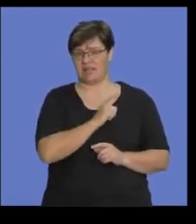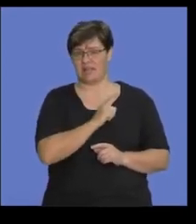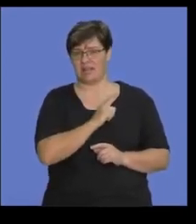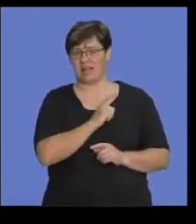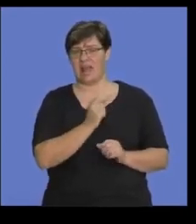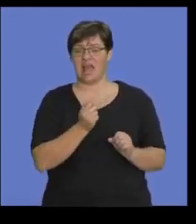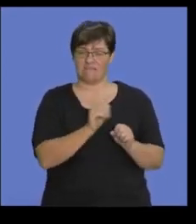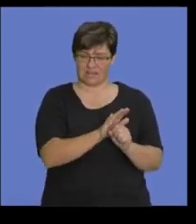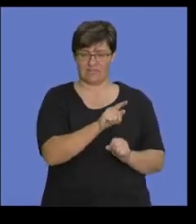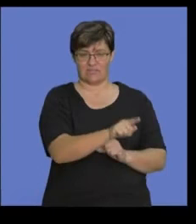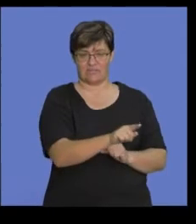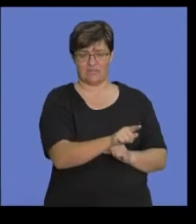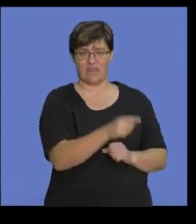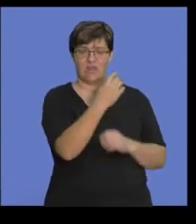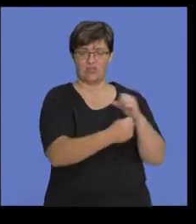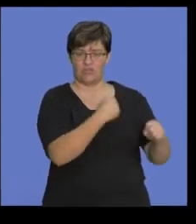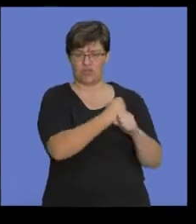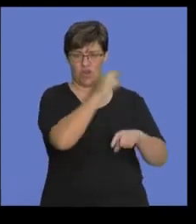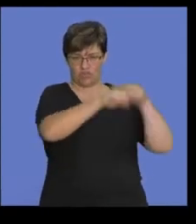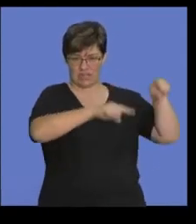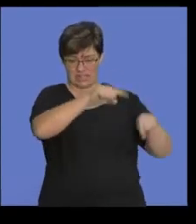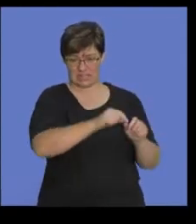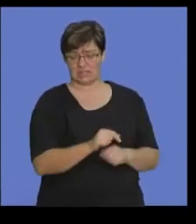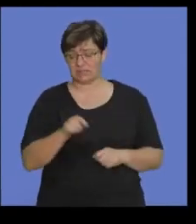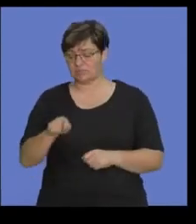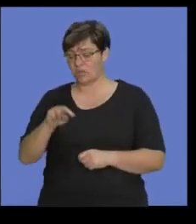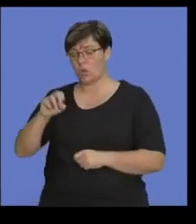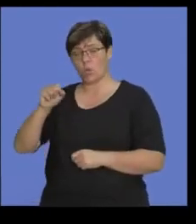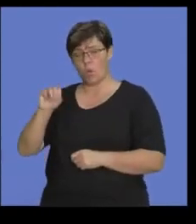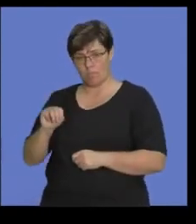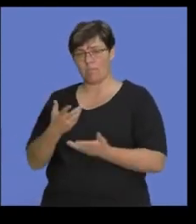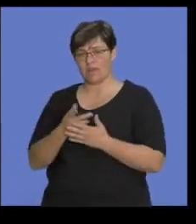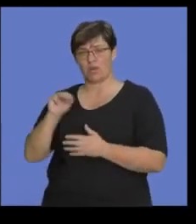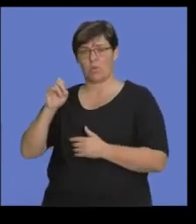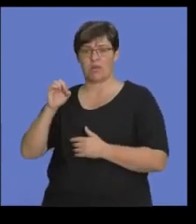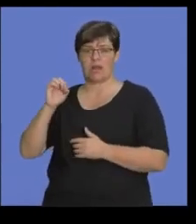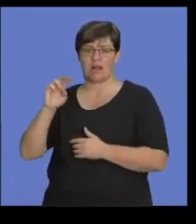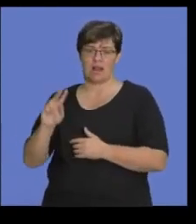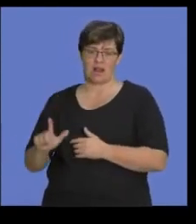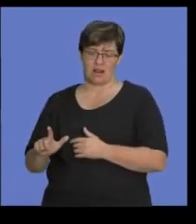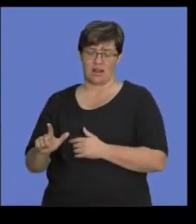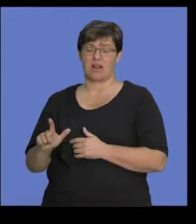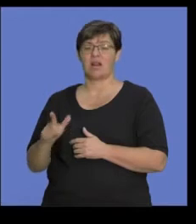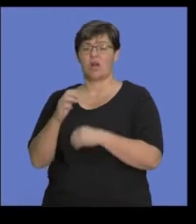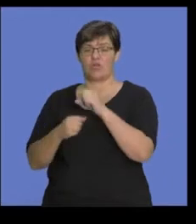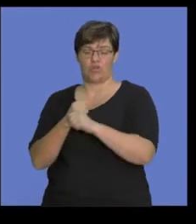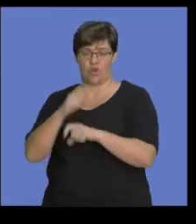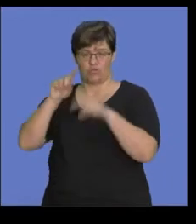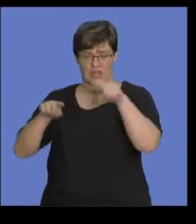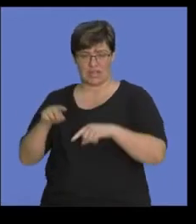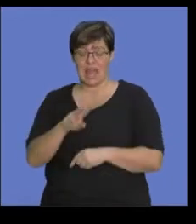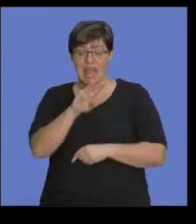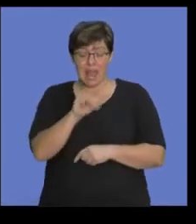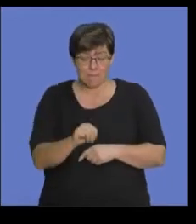that's effective annual rate, and then the norm means nominal annual rate, and then my